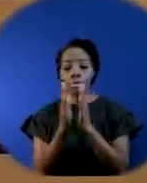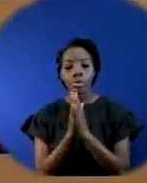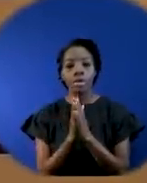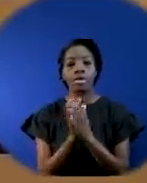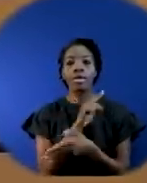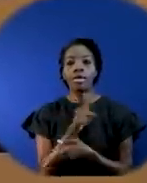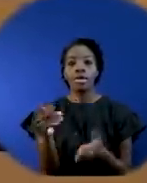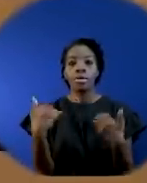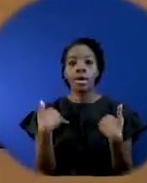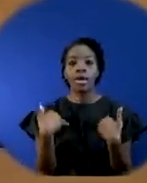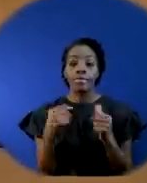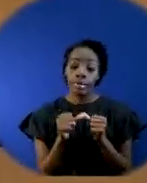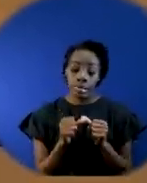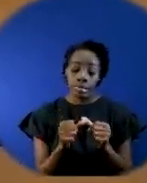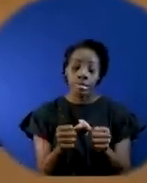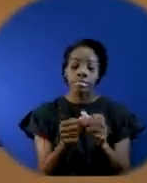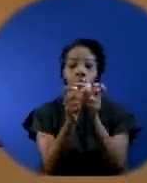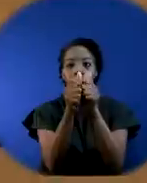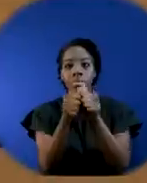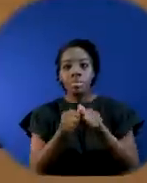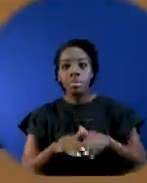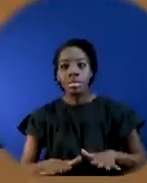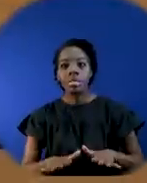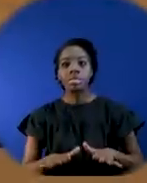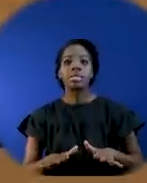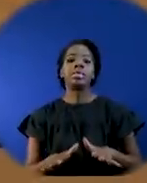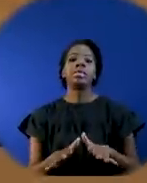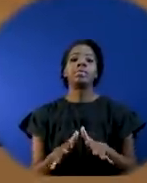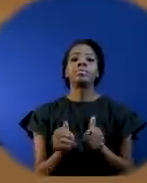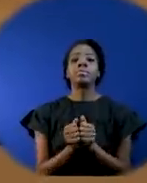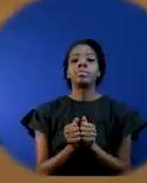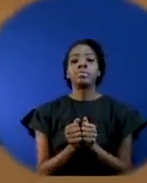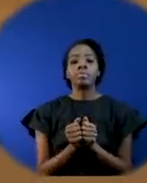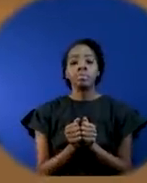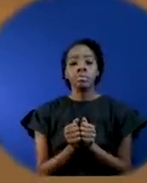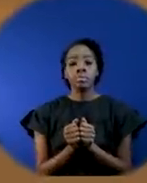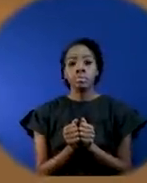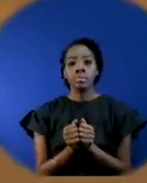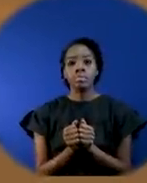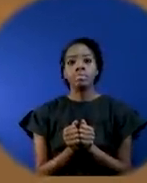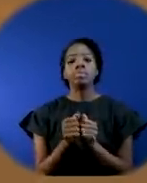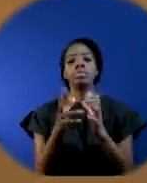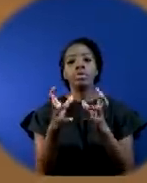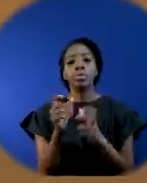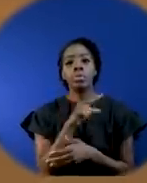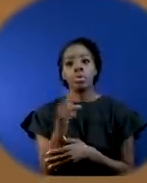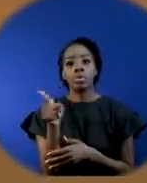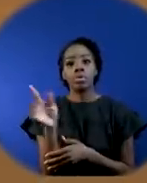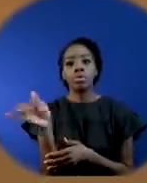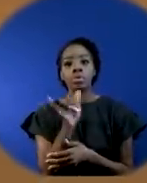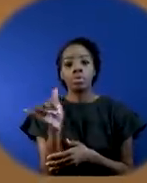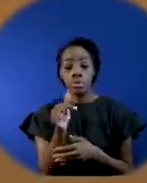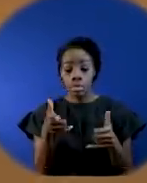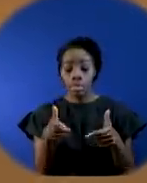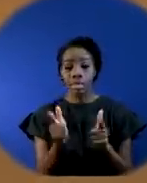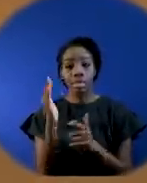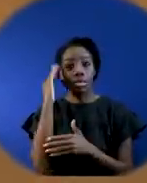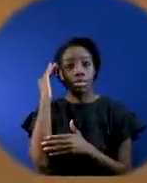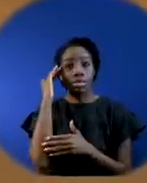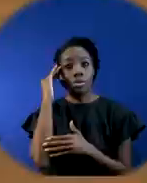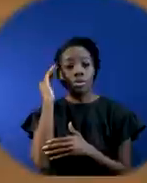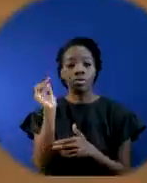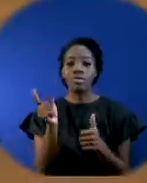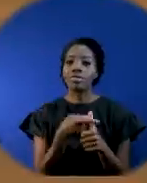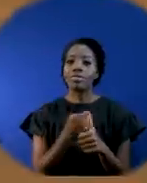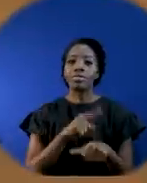have been and will be blessed as a consequence of this service of worship. We want for you, likewise, if you're on Facebook or YouTube, to let us know, especially if it's your